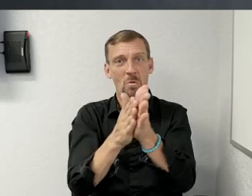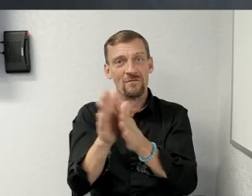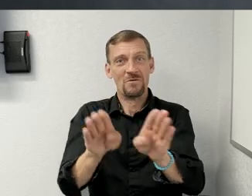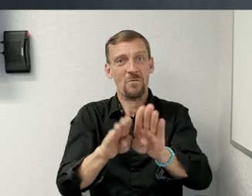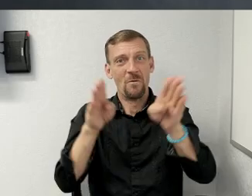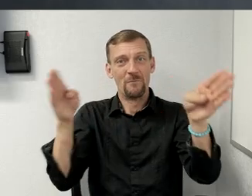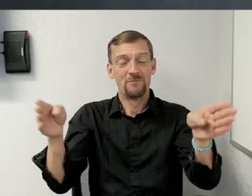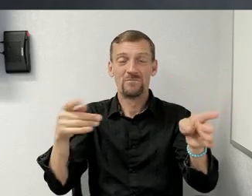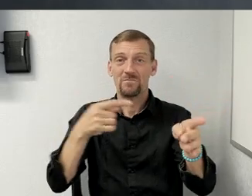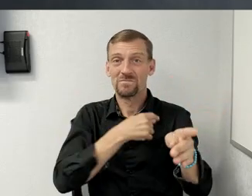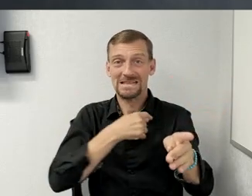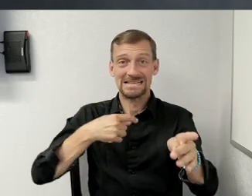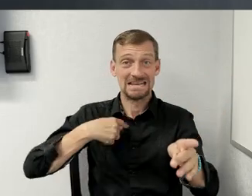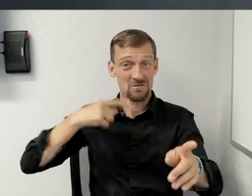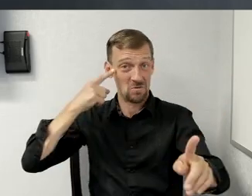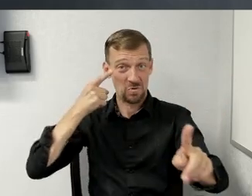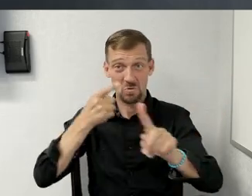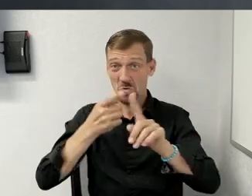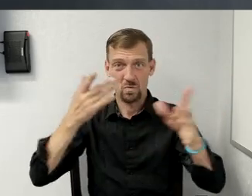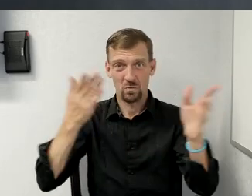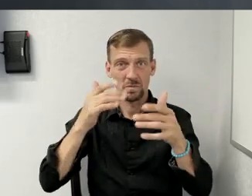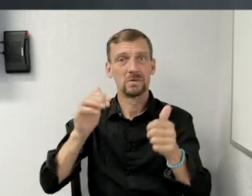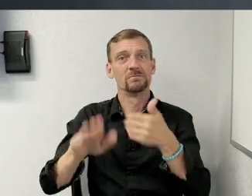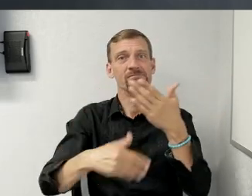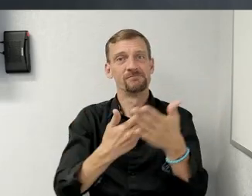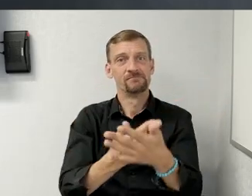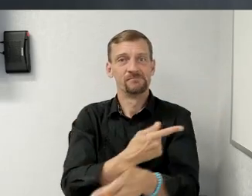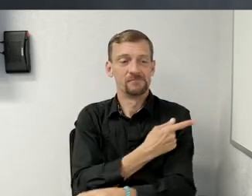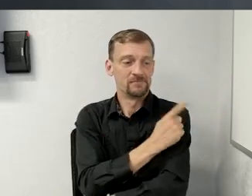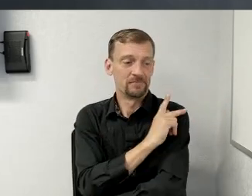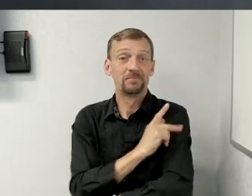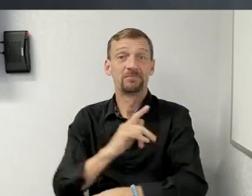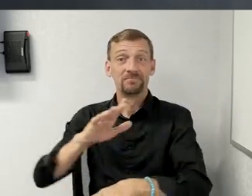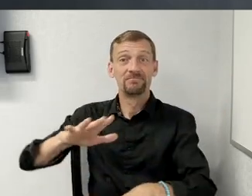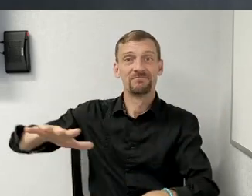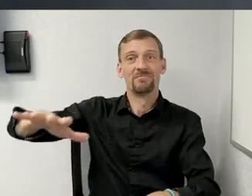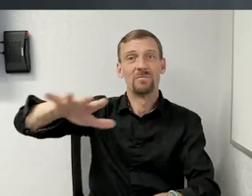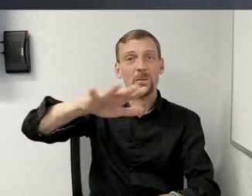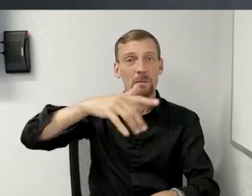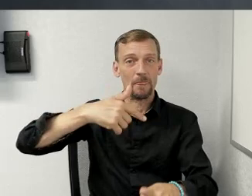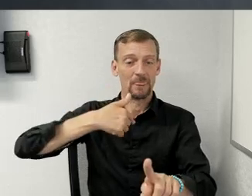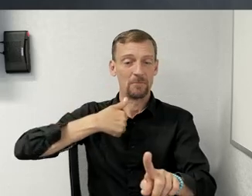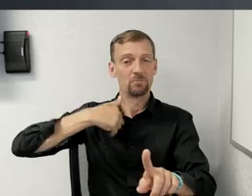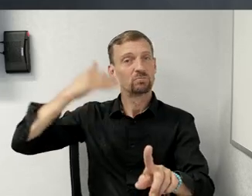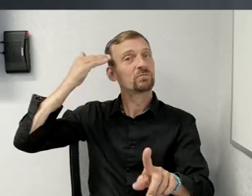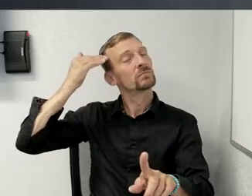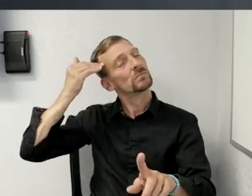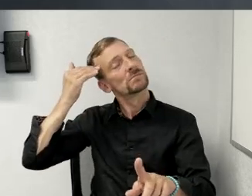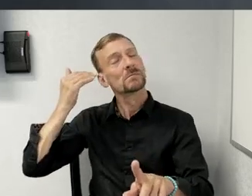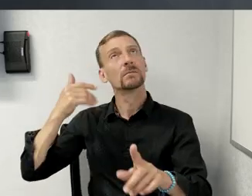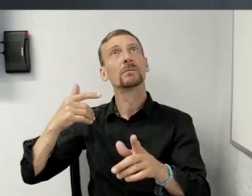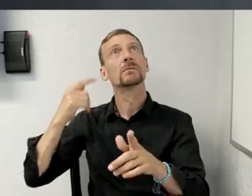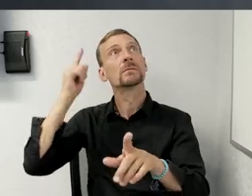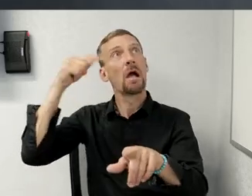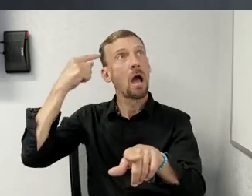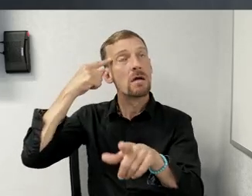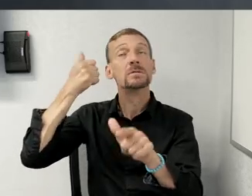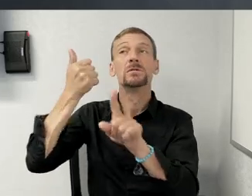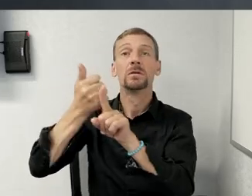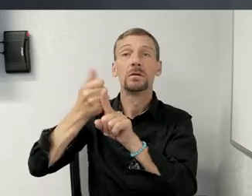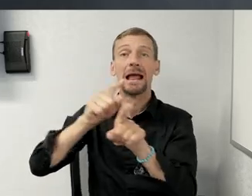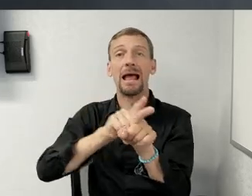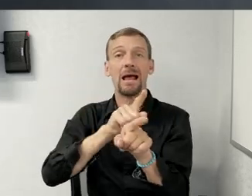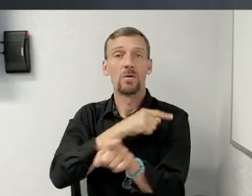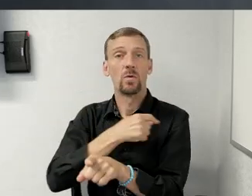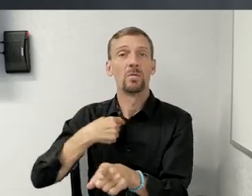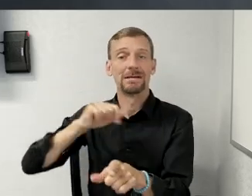about our concern about all those patients out there that I know the government and we had to characterize them